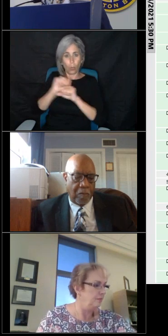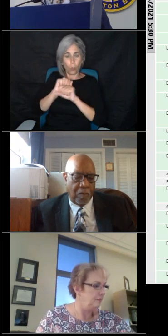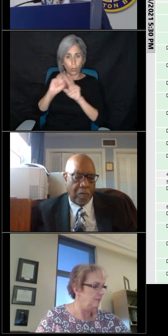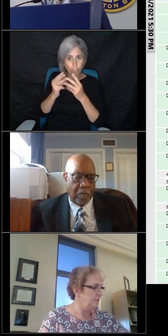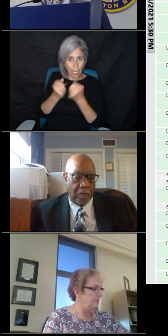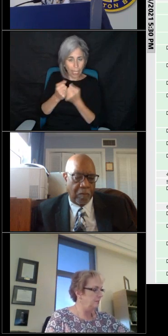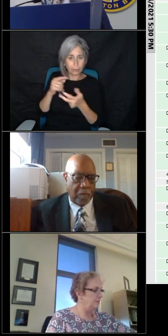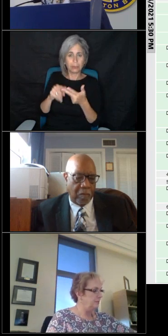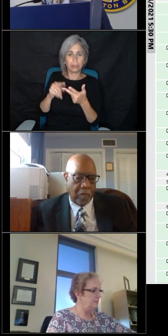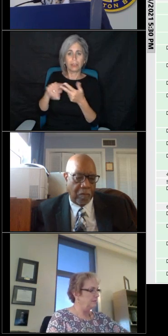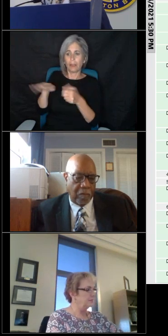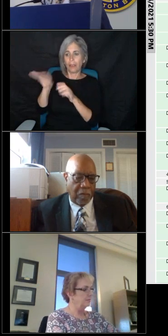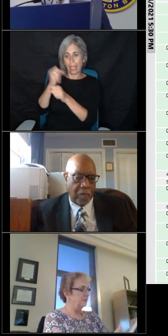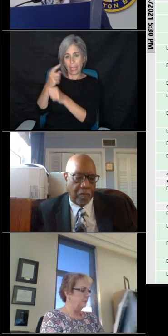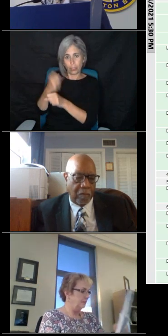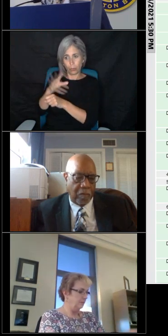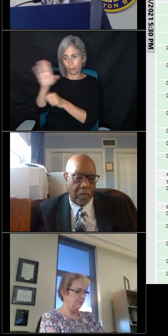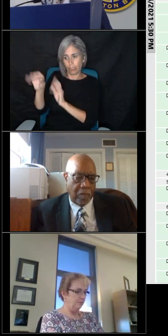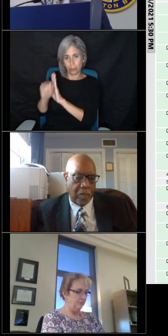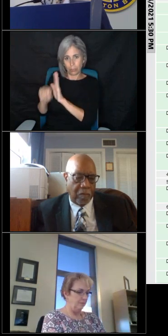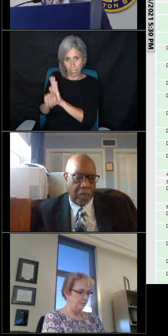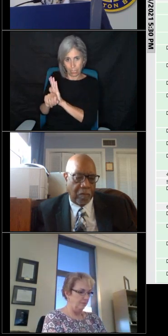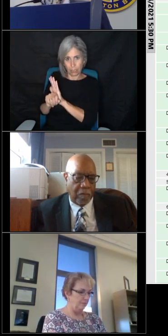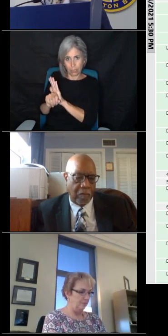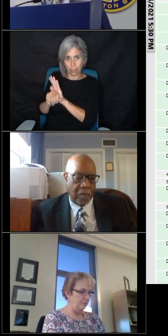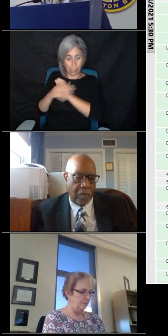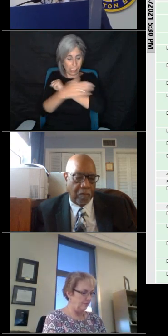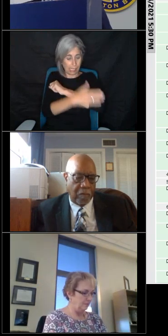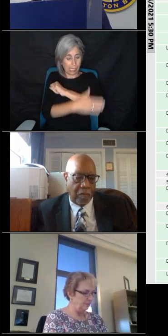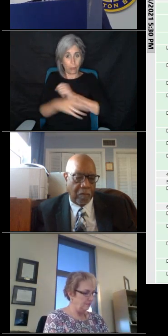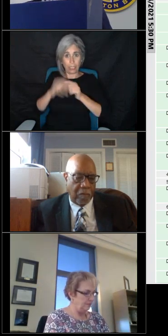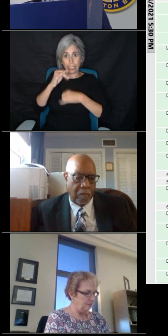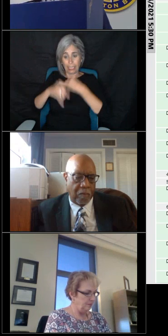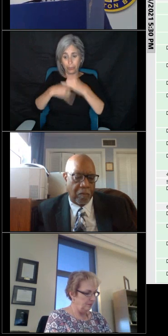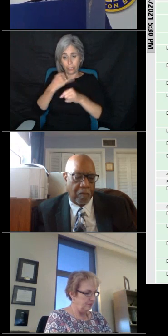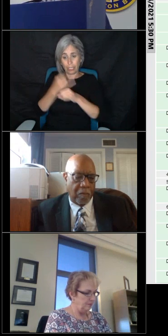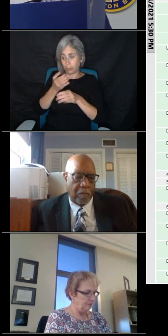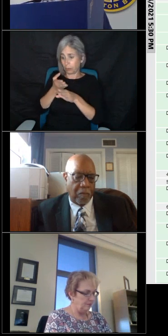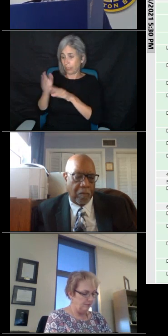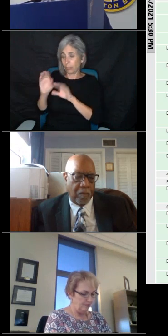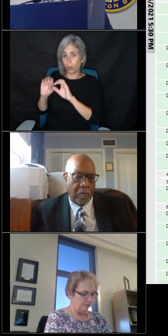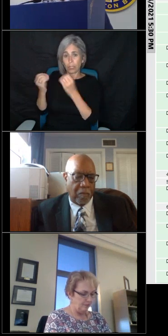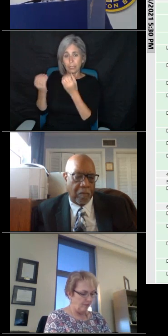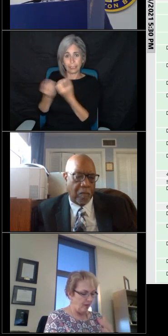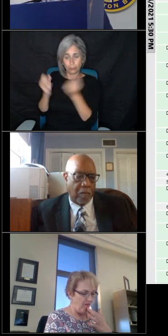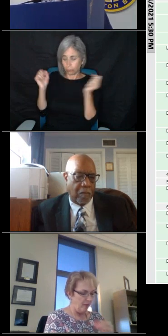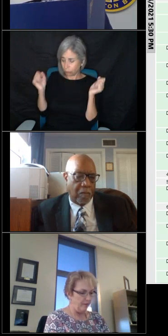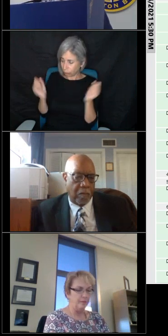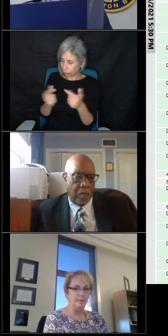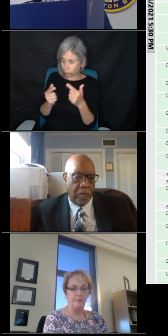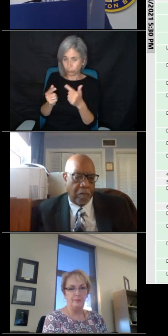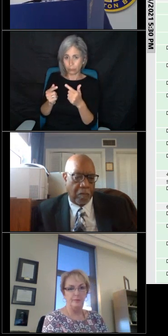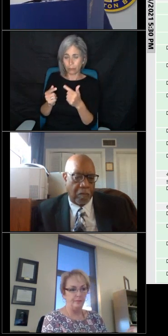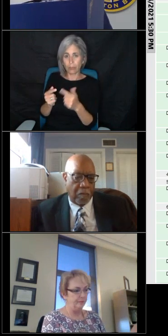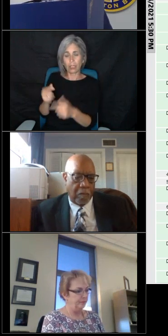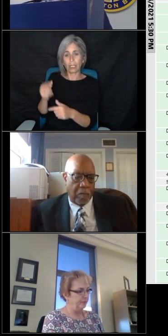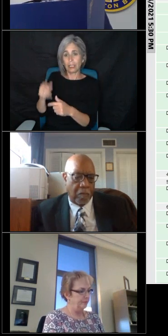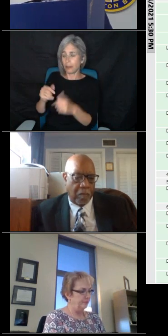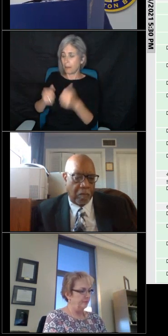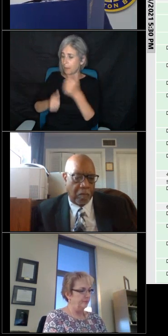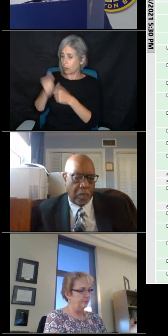of their state, provincial, county, and international professional organizations. Whereas it is the